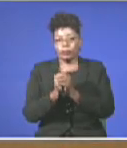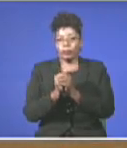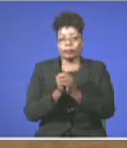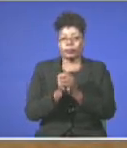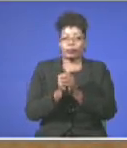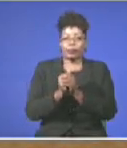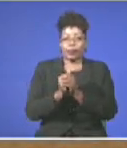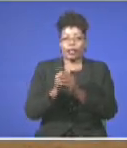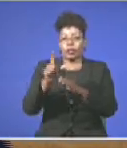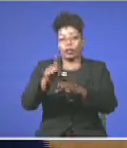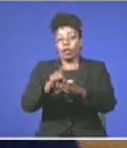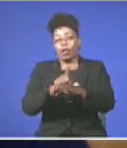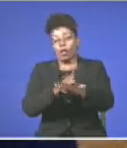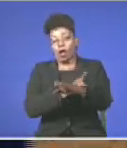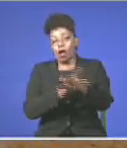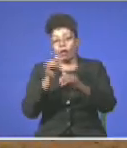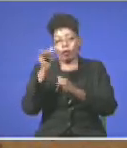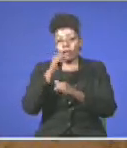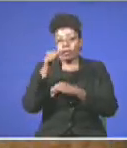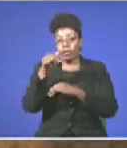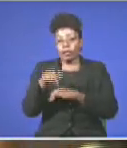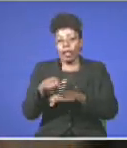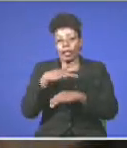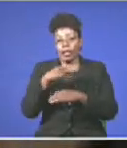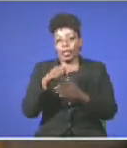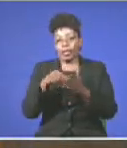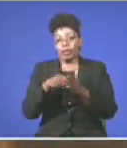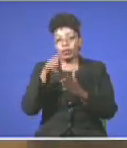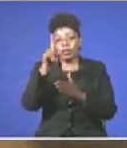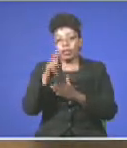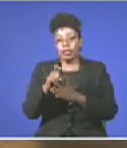That's a long fight. We're getting to go down like this.